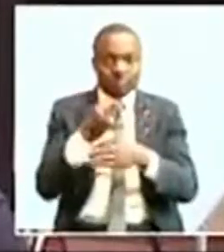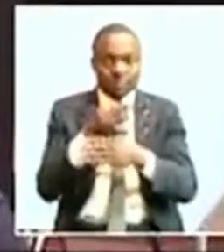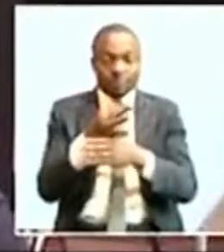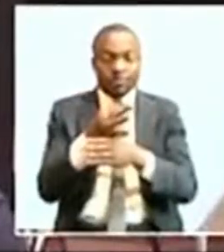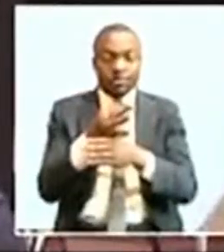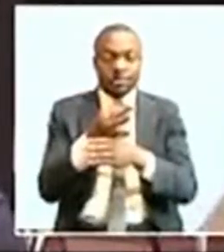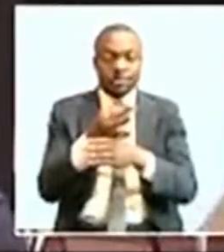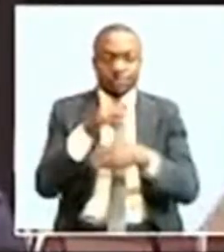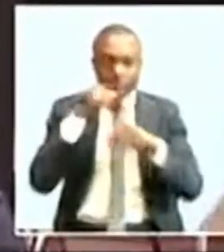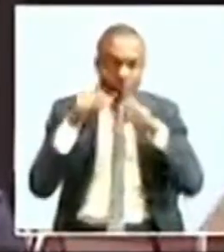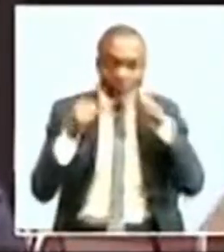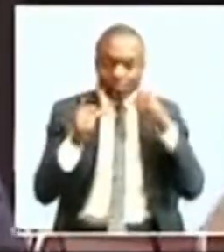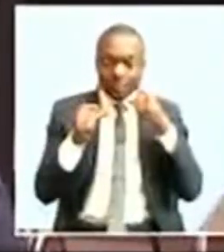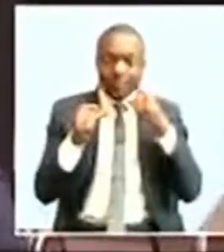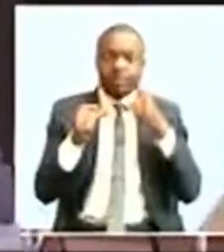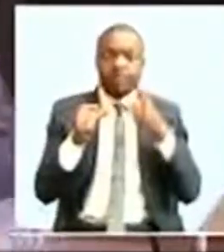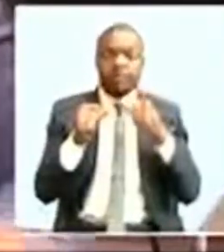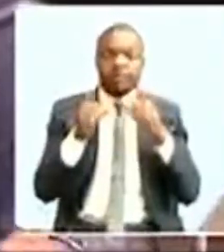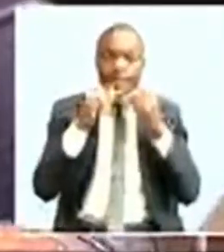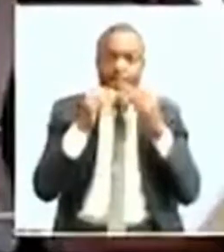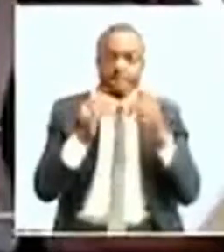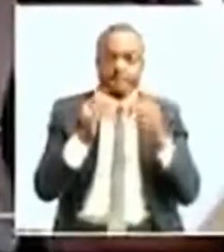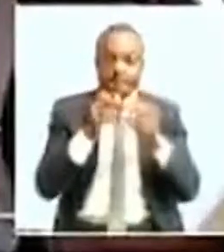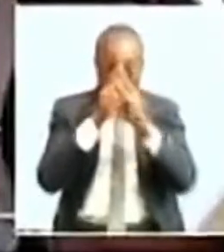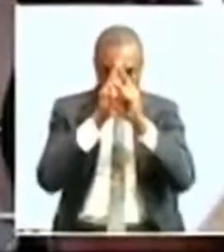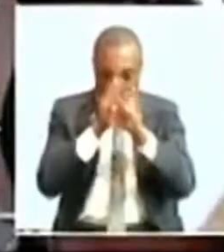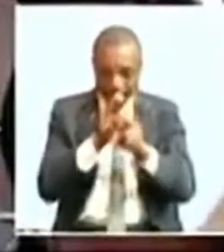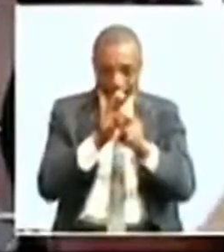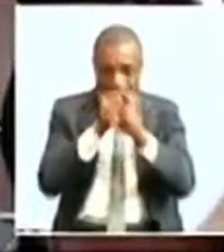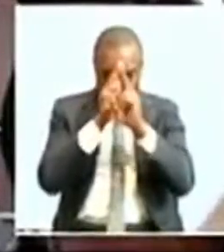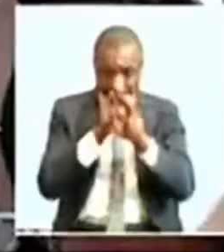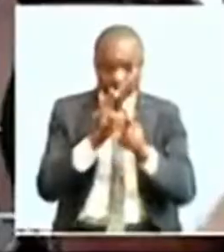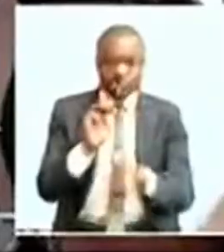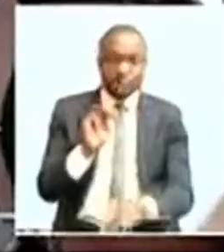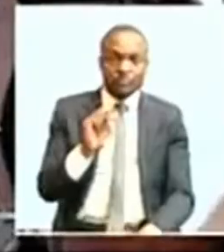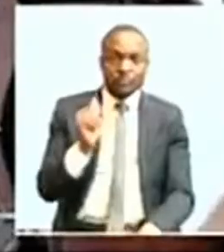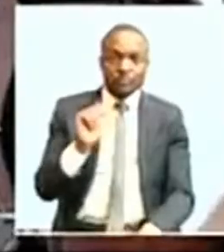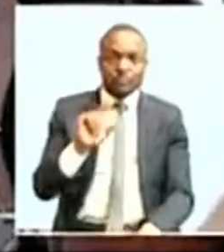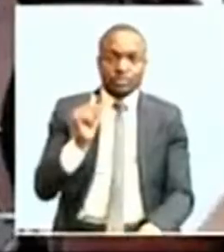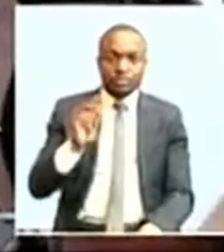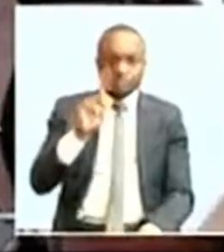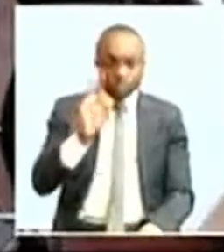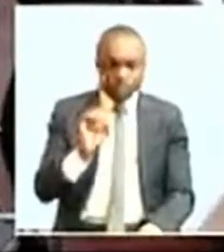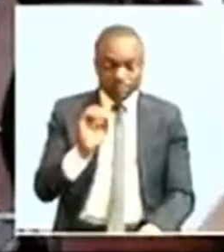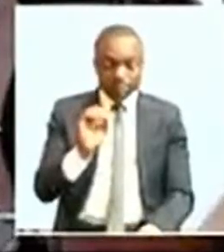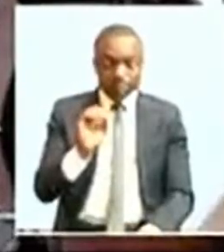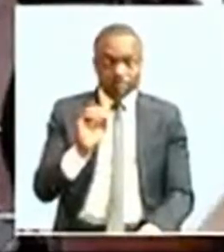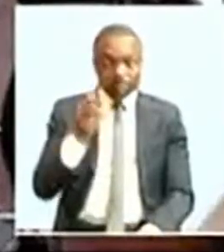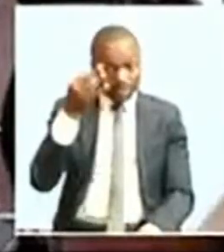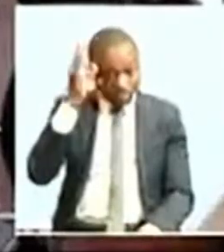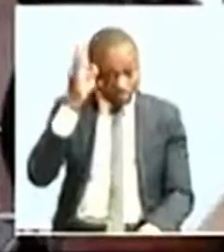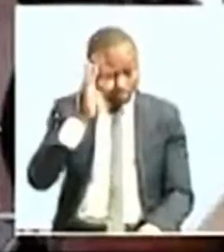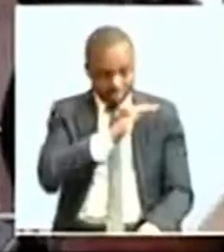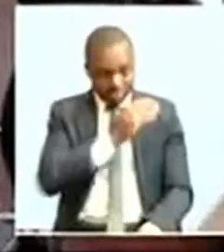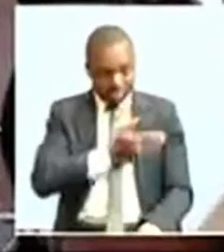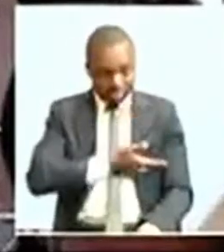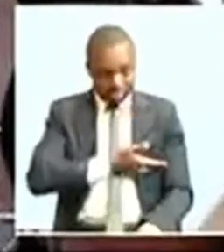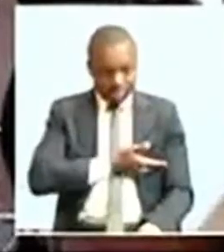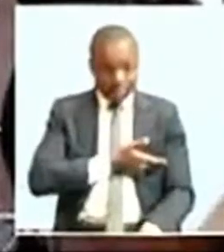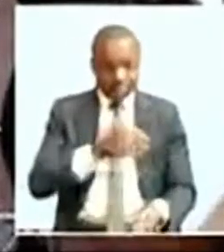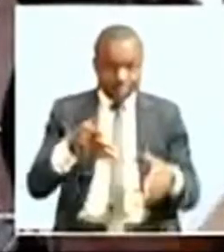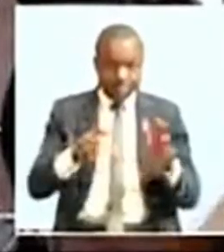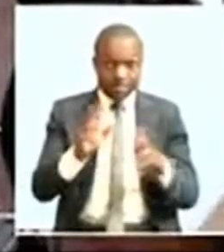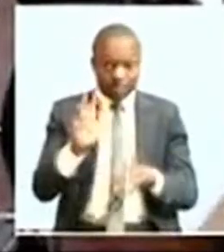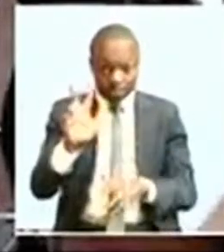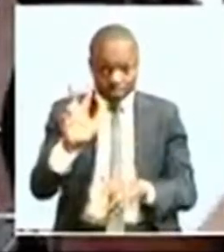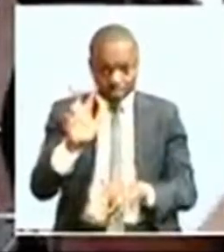fishing? Thank you, Honorable Malambo. Madam, take note. We'll allow 3